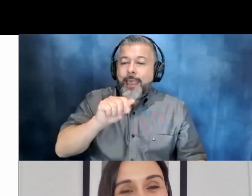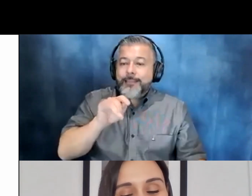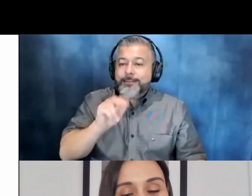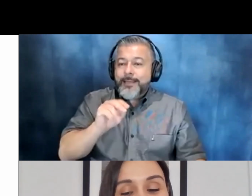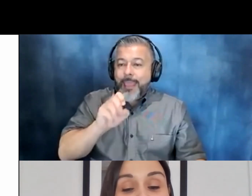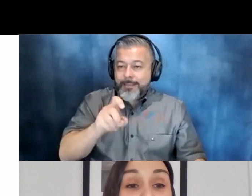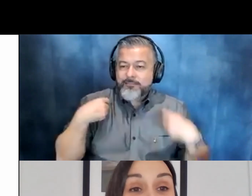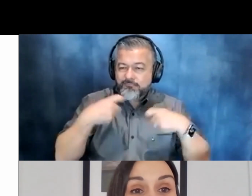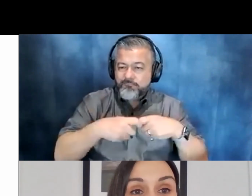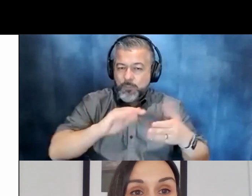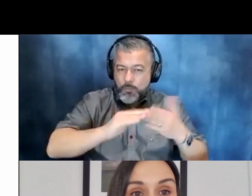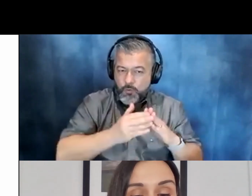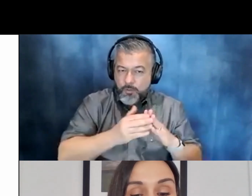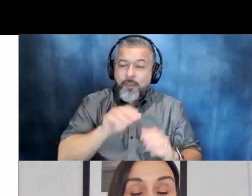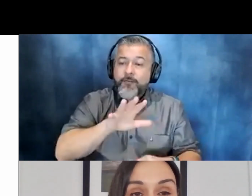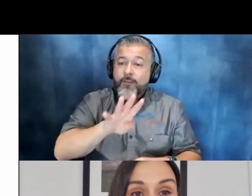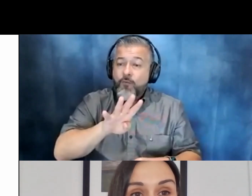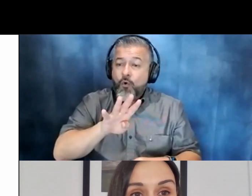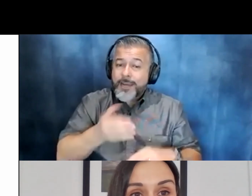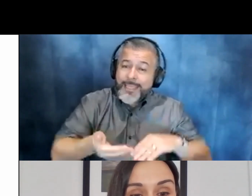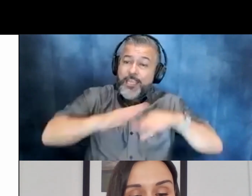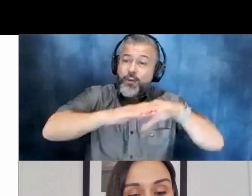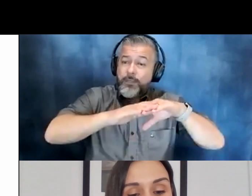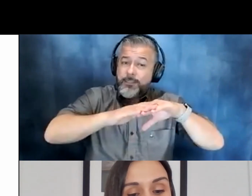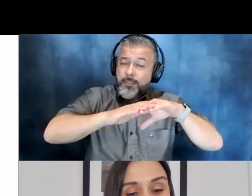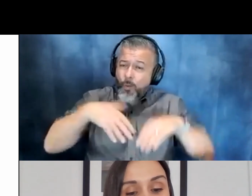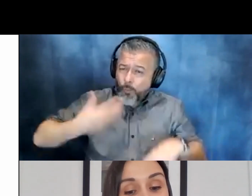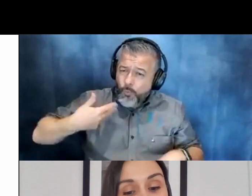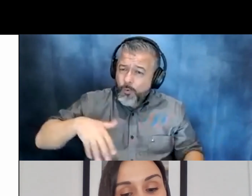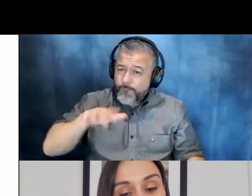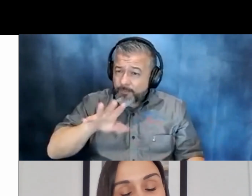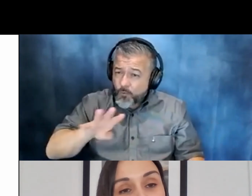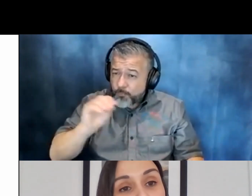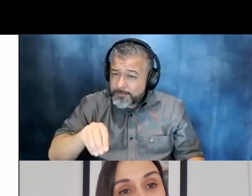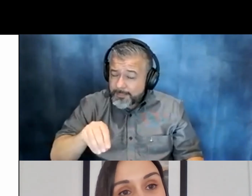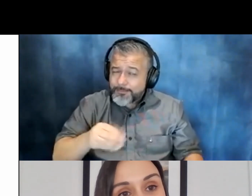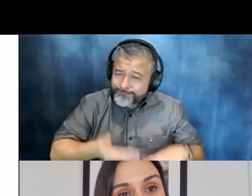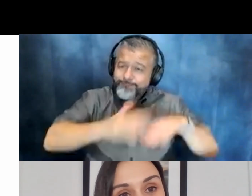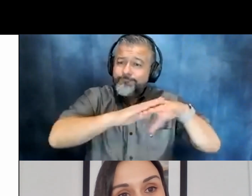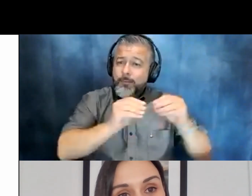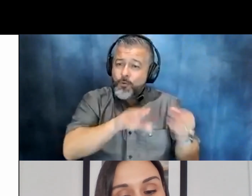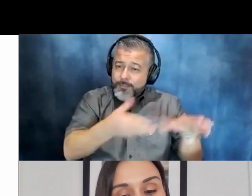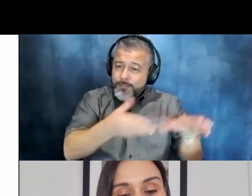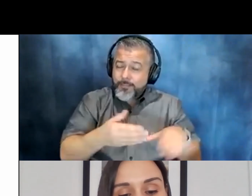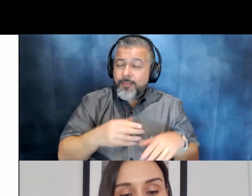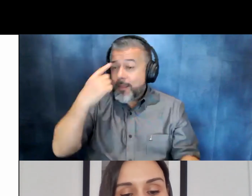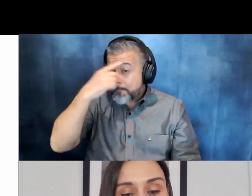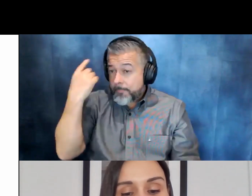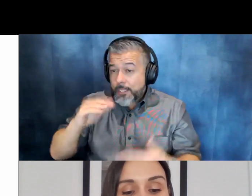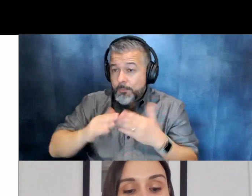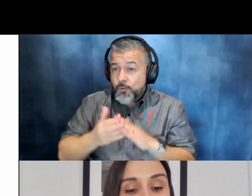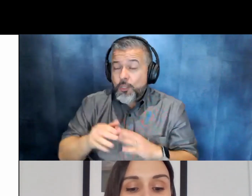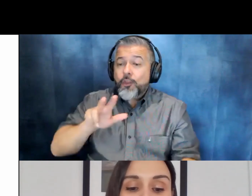54% increase in deaths this year, 54%. The Black community saw a 33% increase in